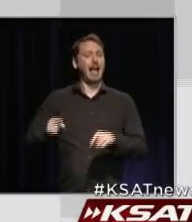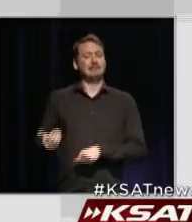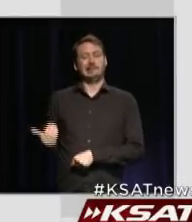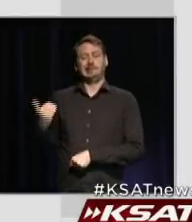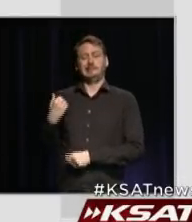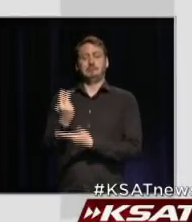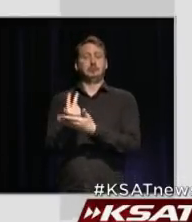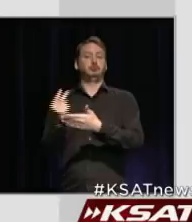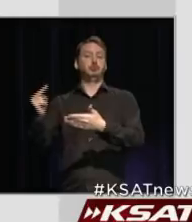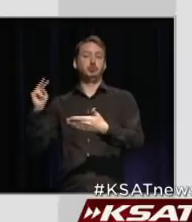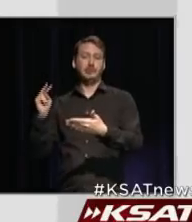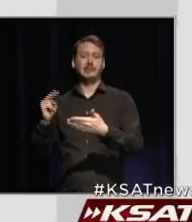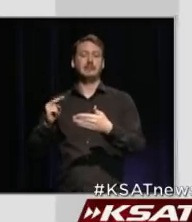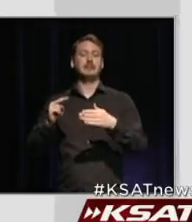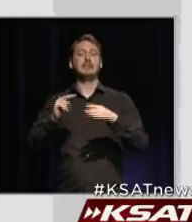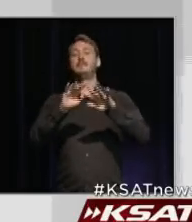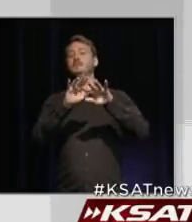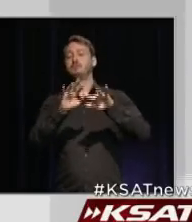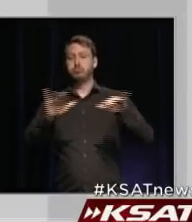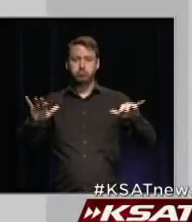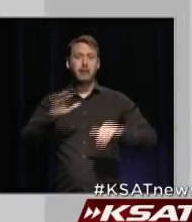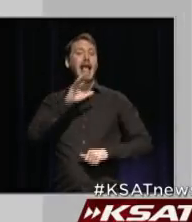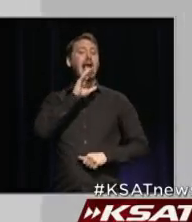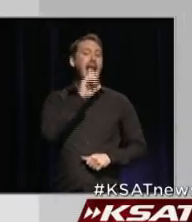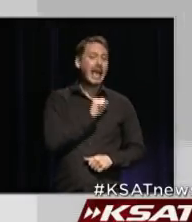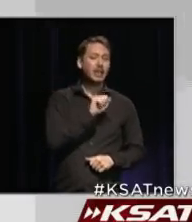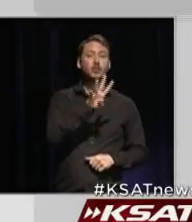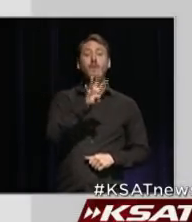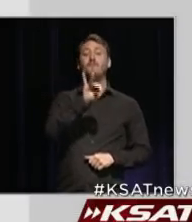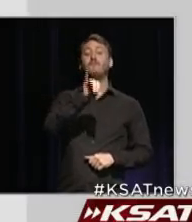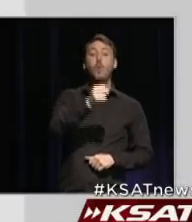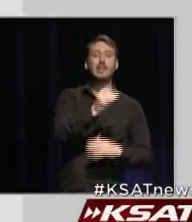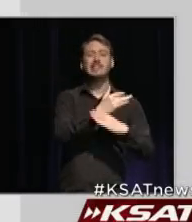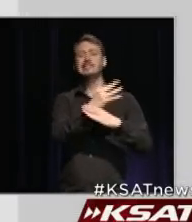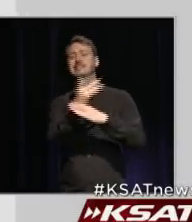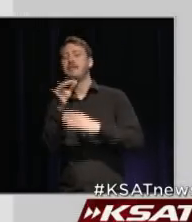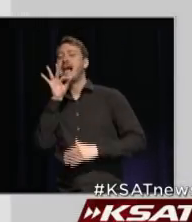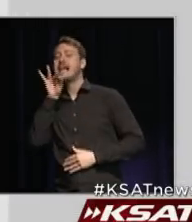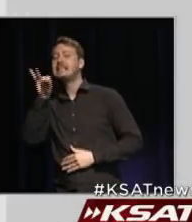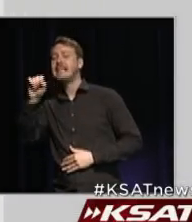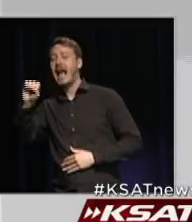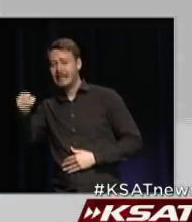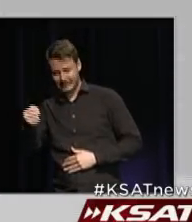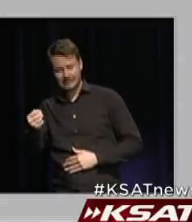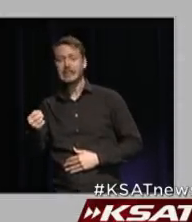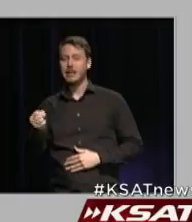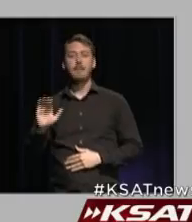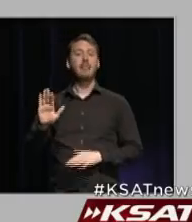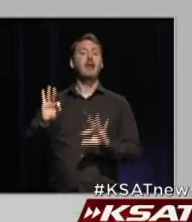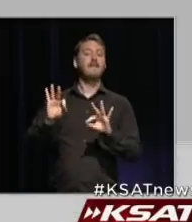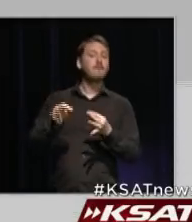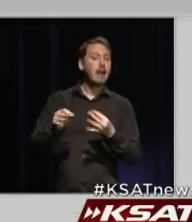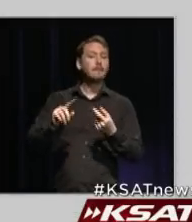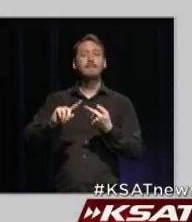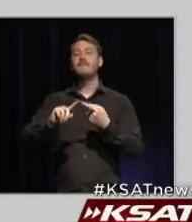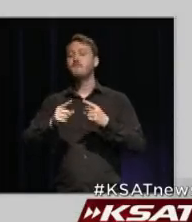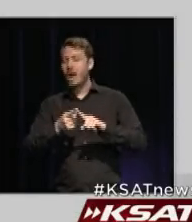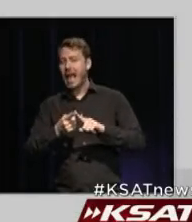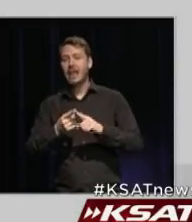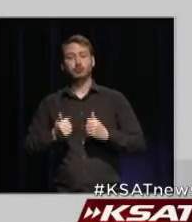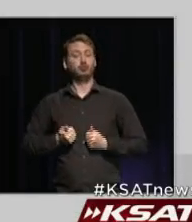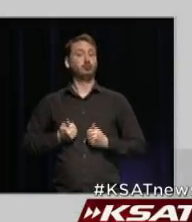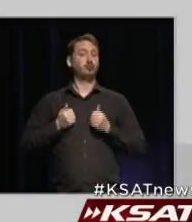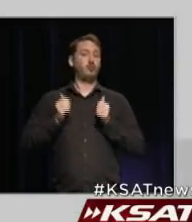14 days. They range in age from their 40s to their 90s. Please keep their friends and their families and their